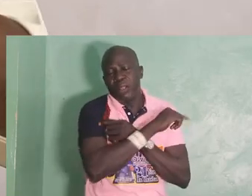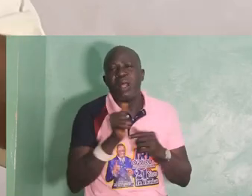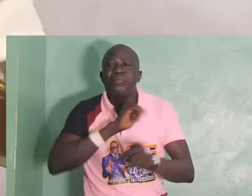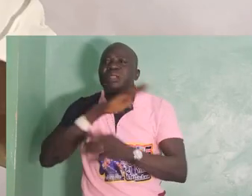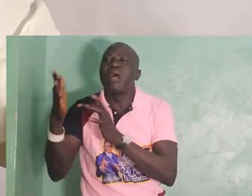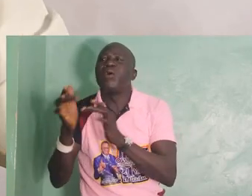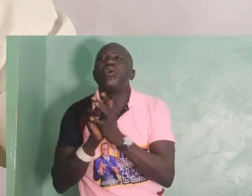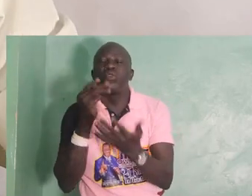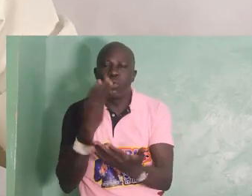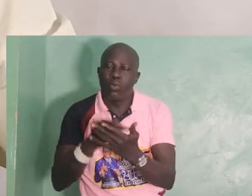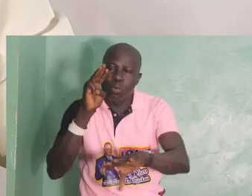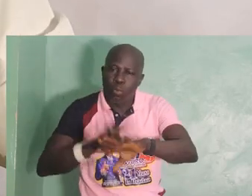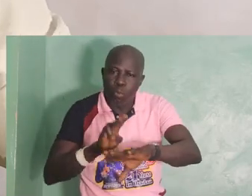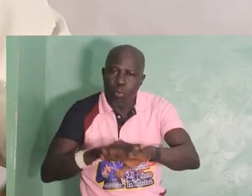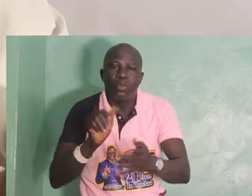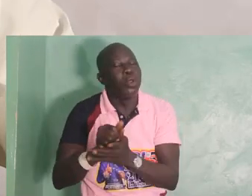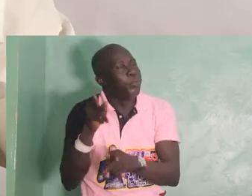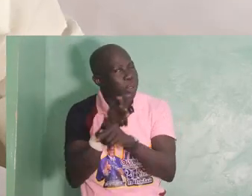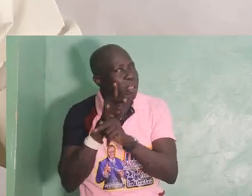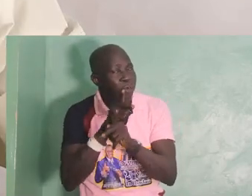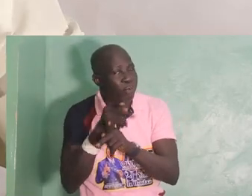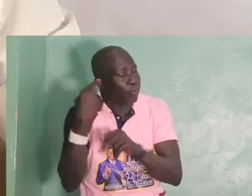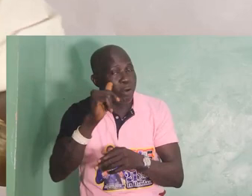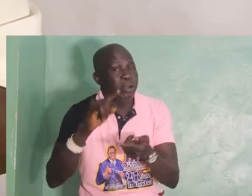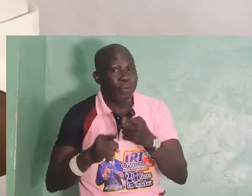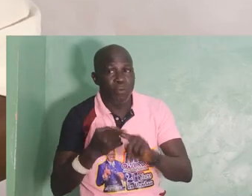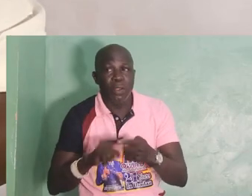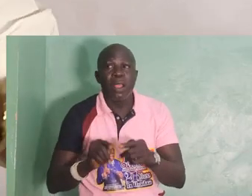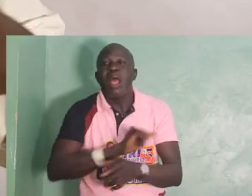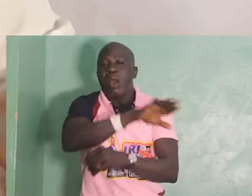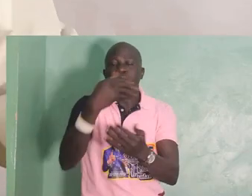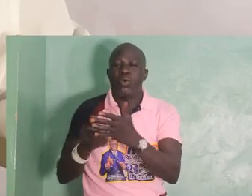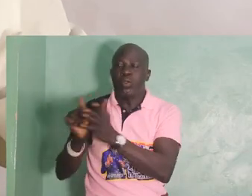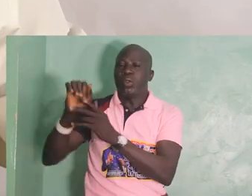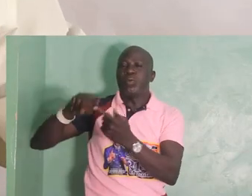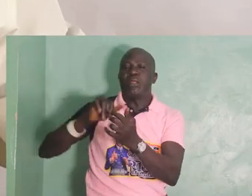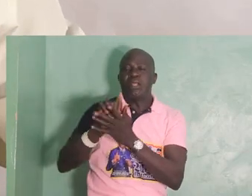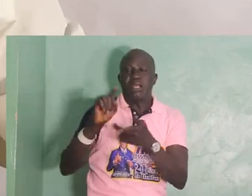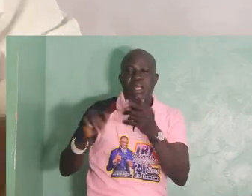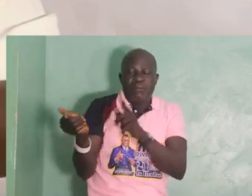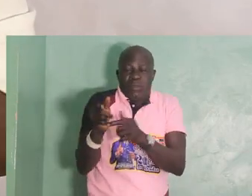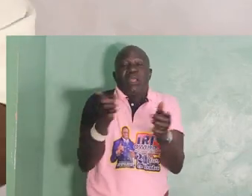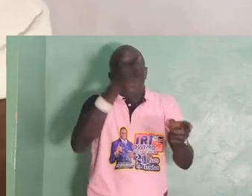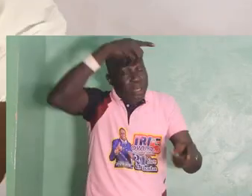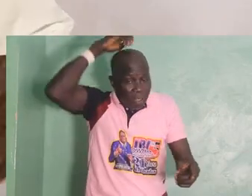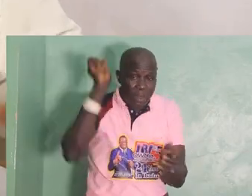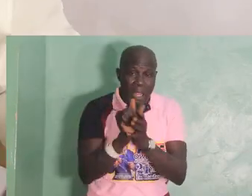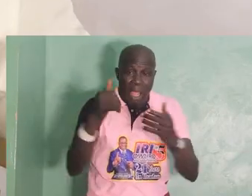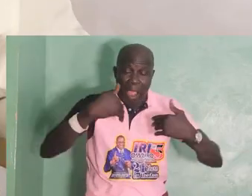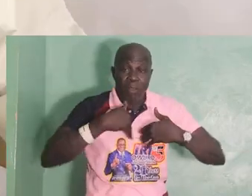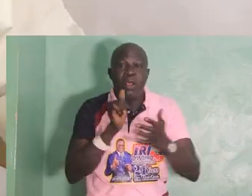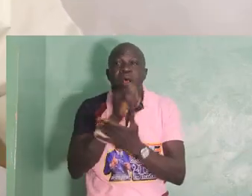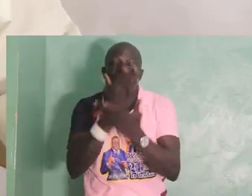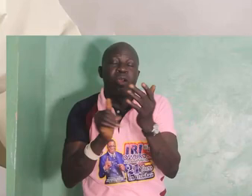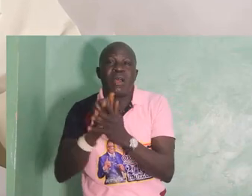life. That's why I advise you to be careful with friends. Part of the friends David had, part of